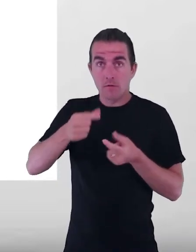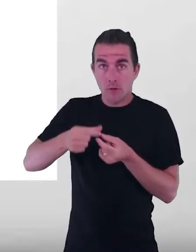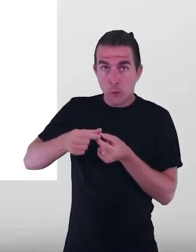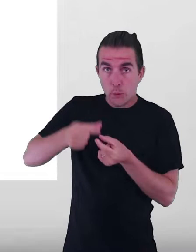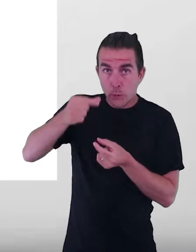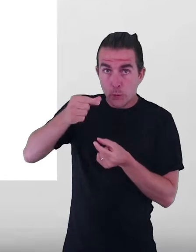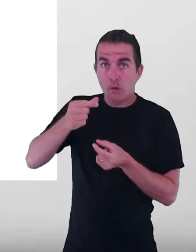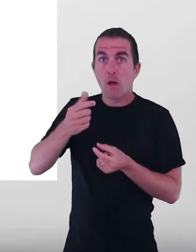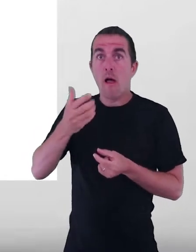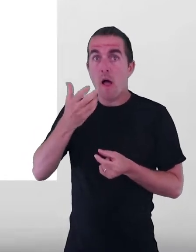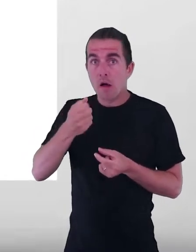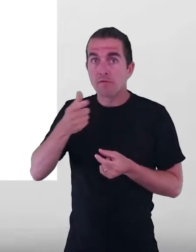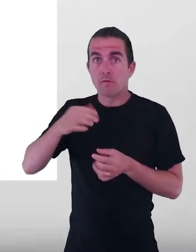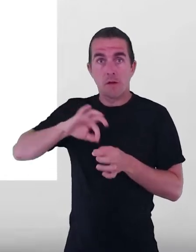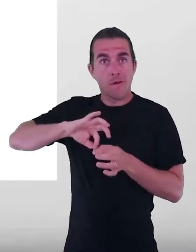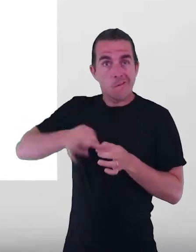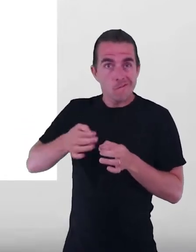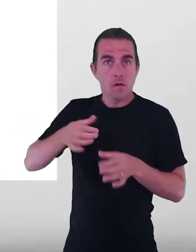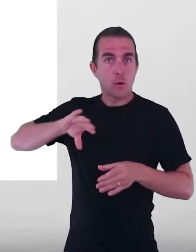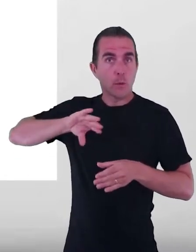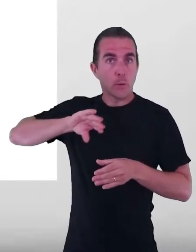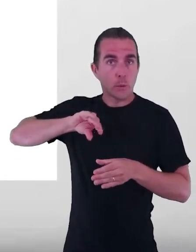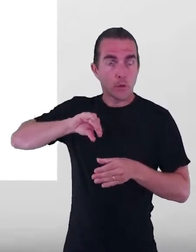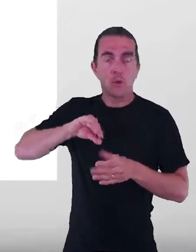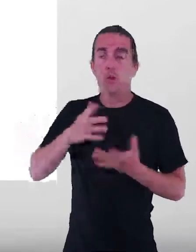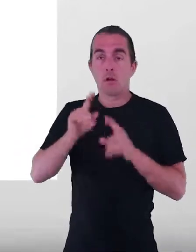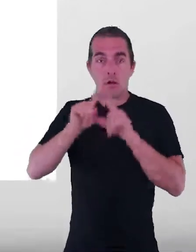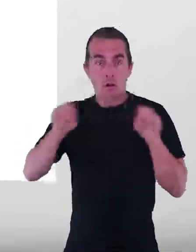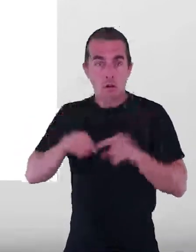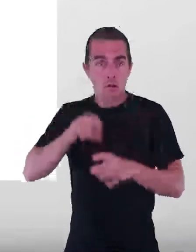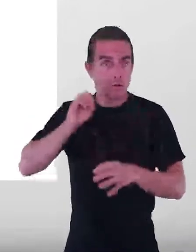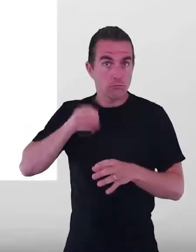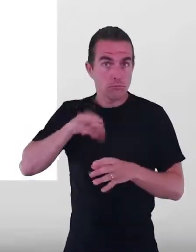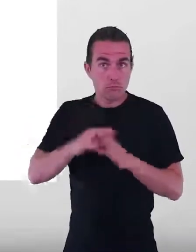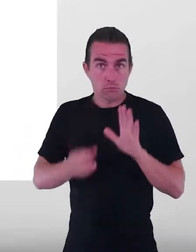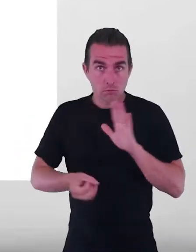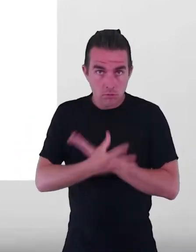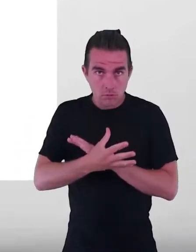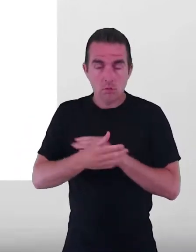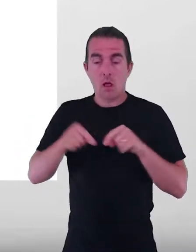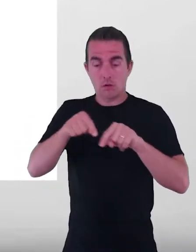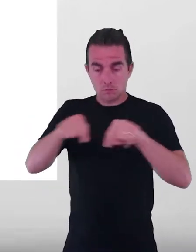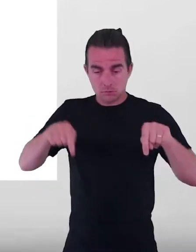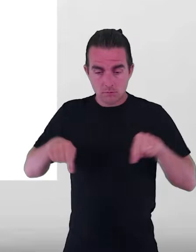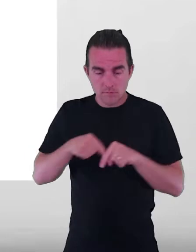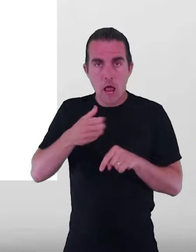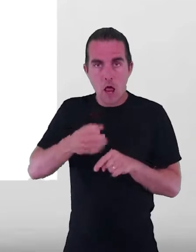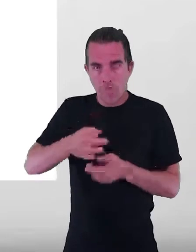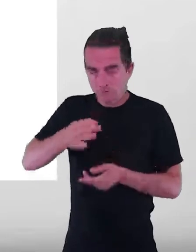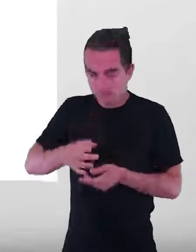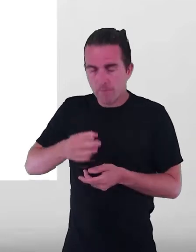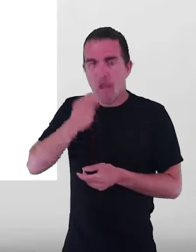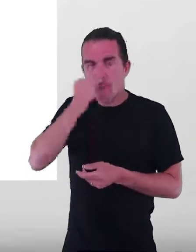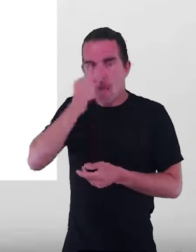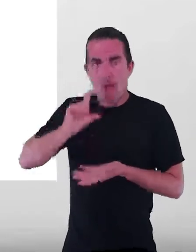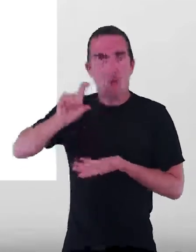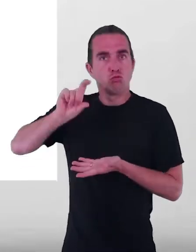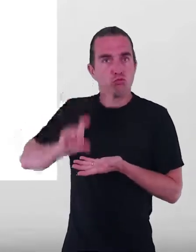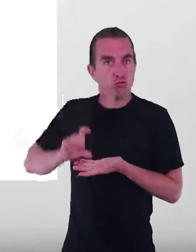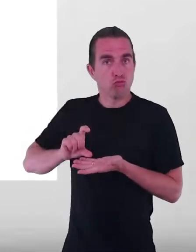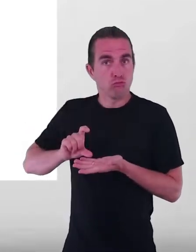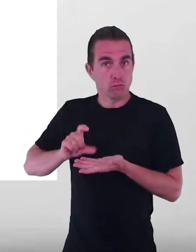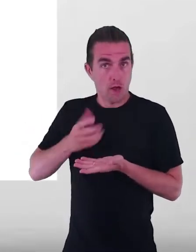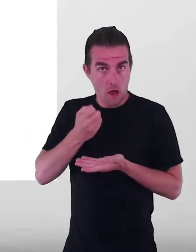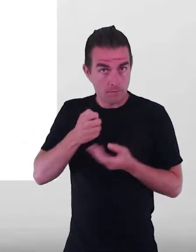sealed pouch. An extraction tube. An extraction buffer sachet. A plastic waste bag. An extraction tube